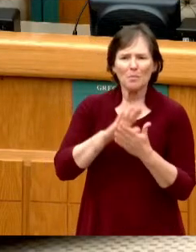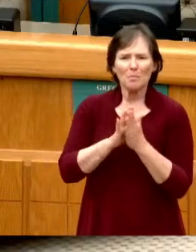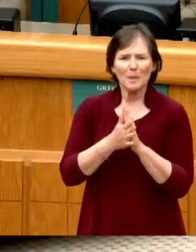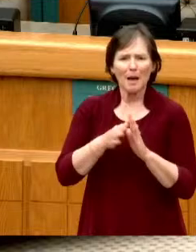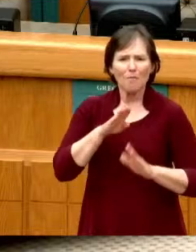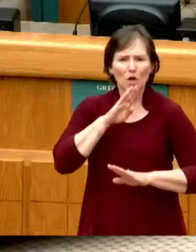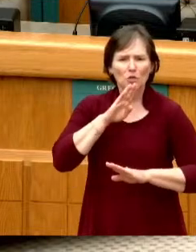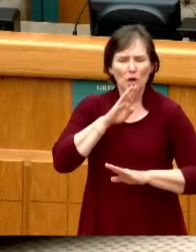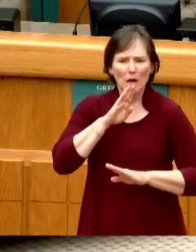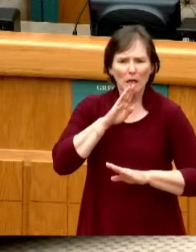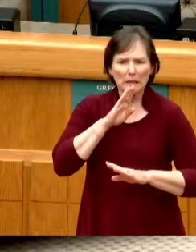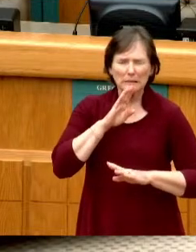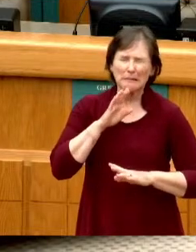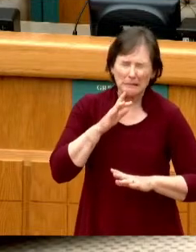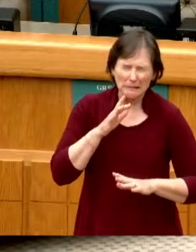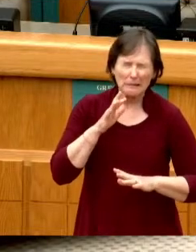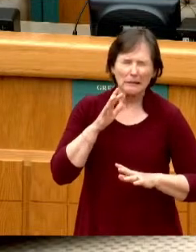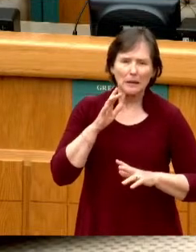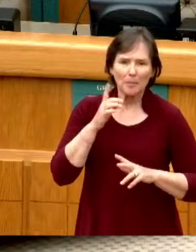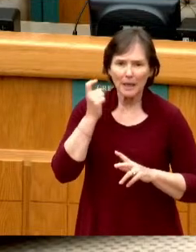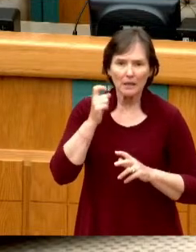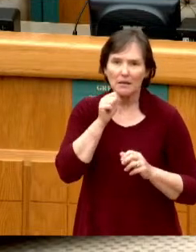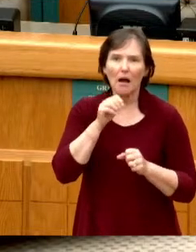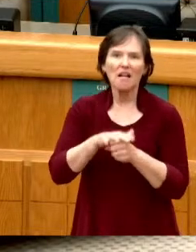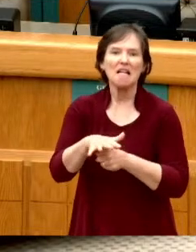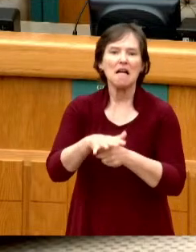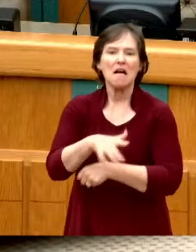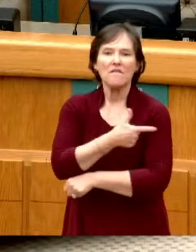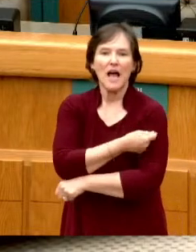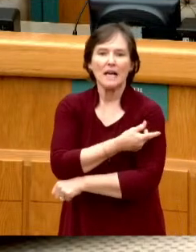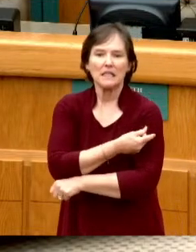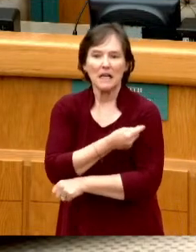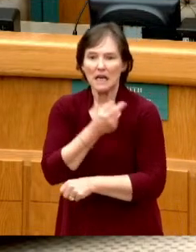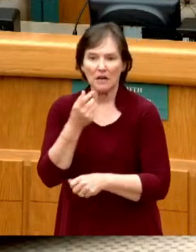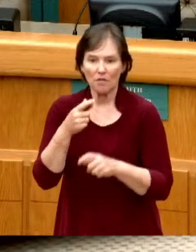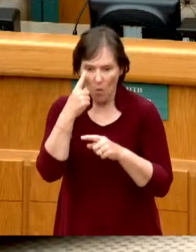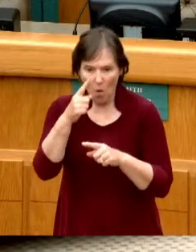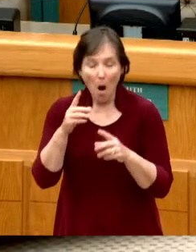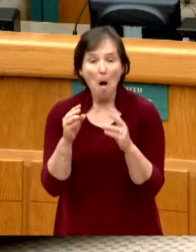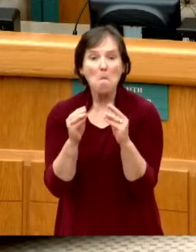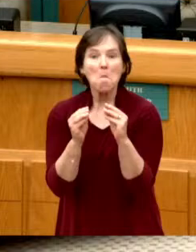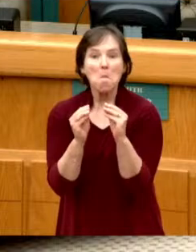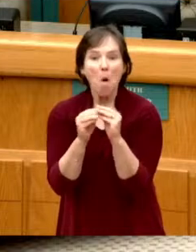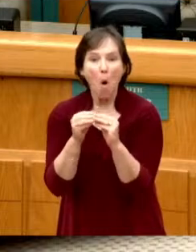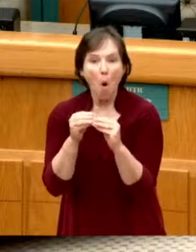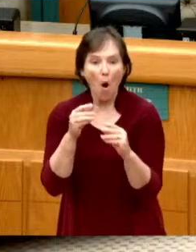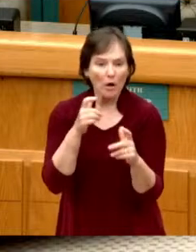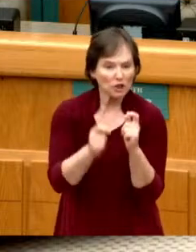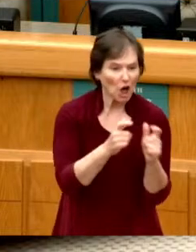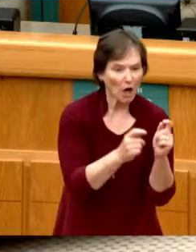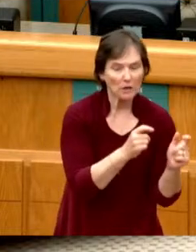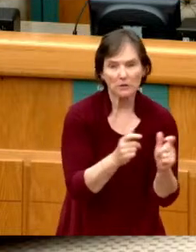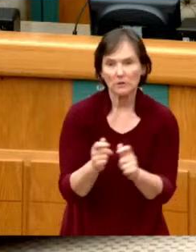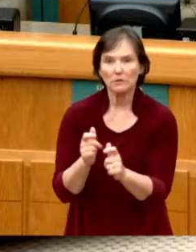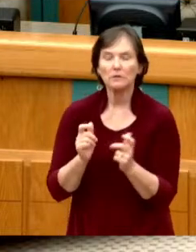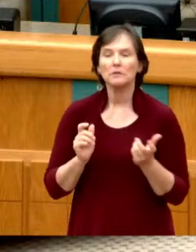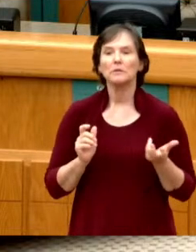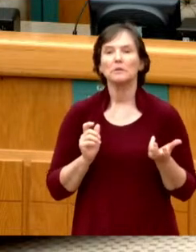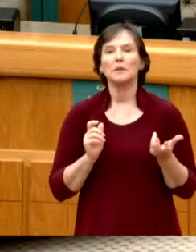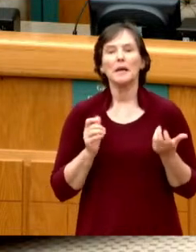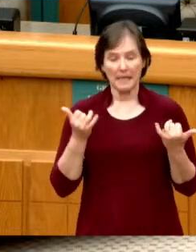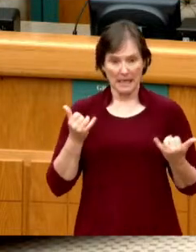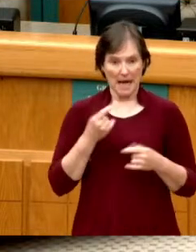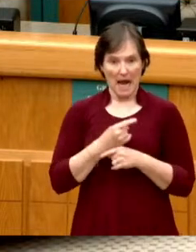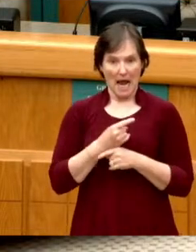of vaccines to expand our efforts beyond the mega clinic. And today, I believe I